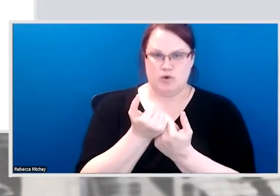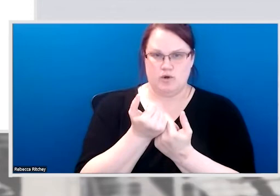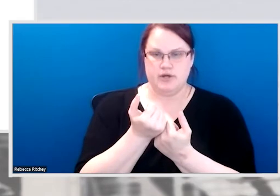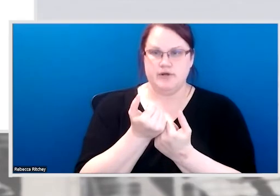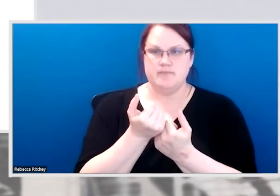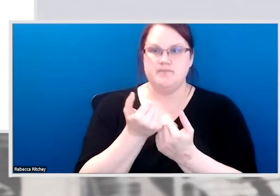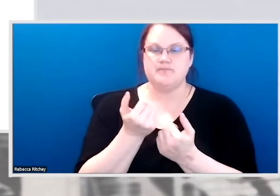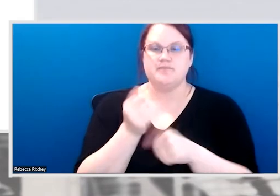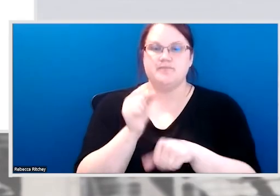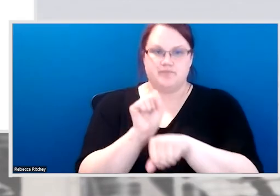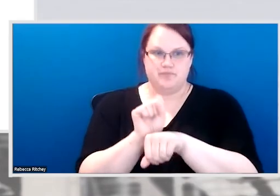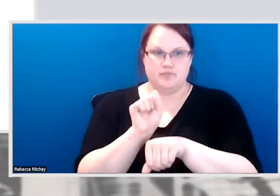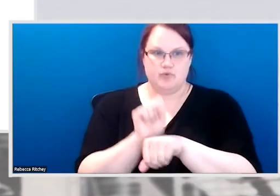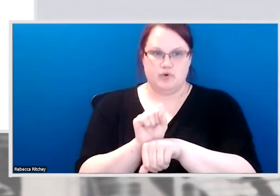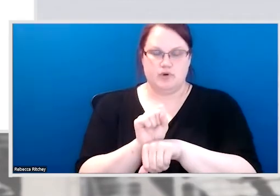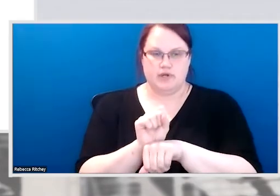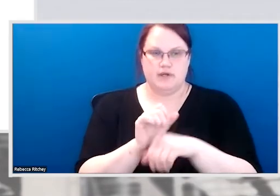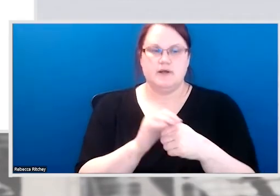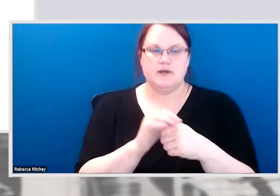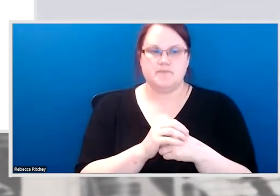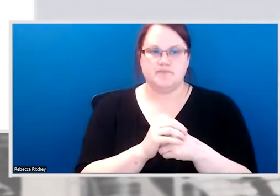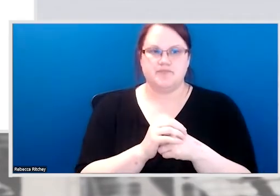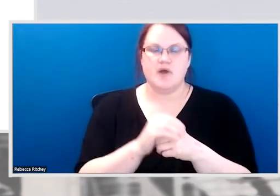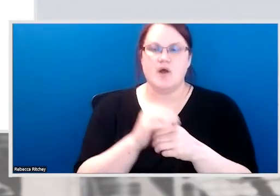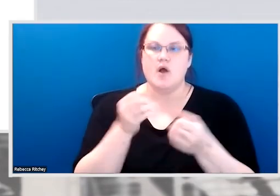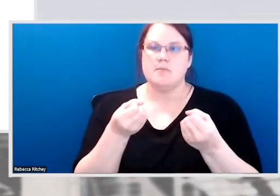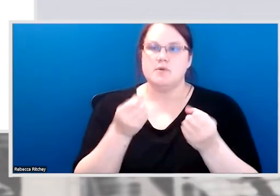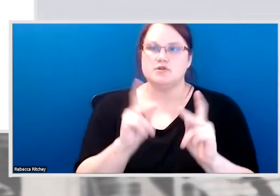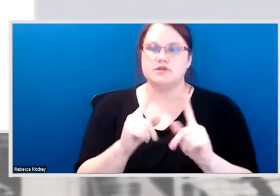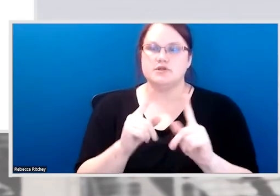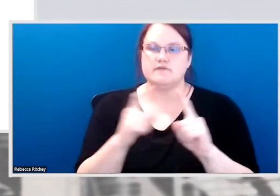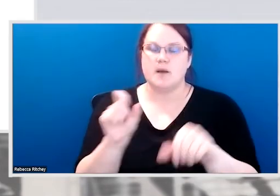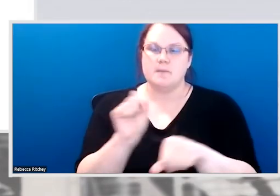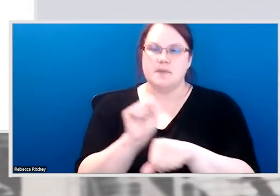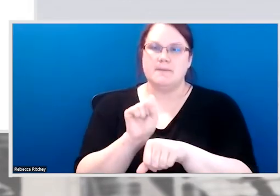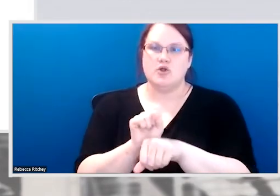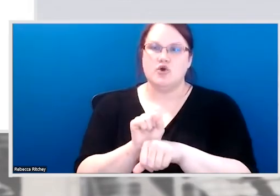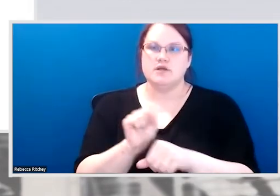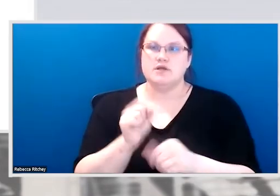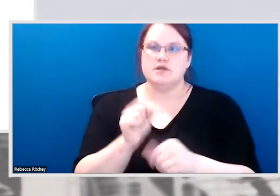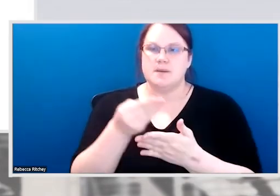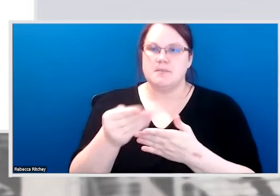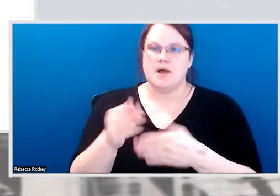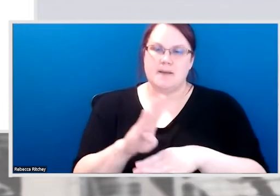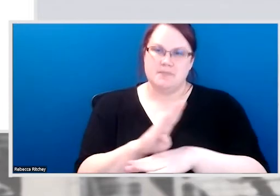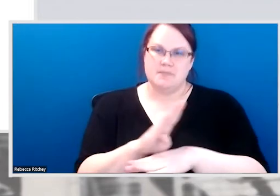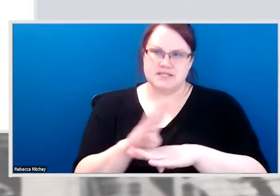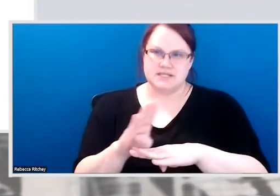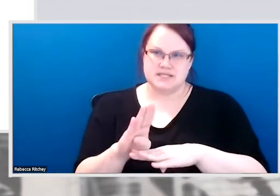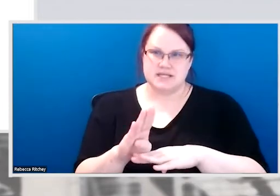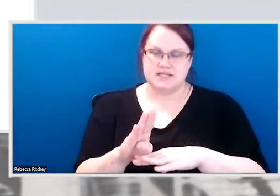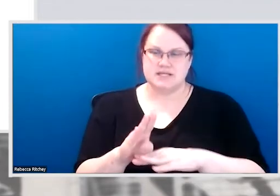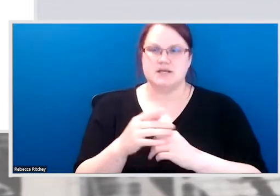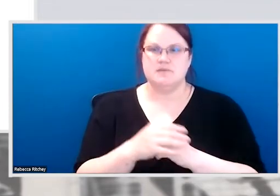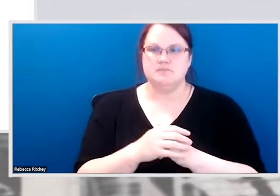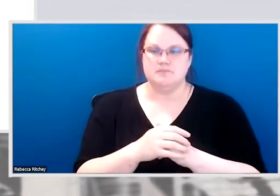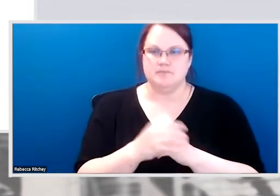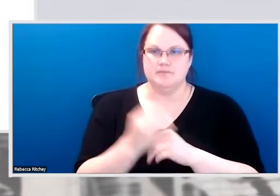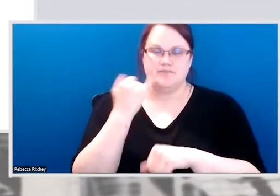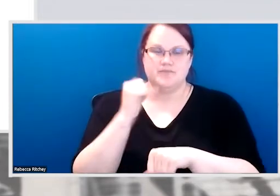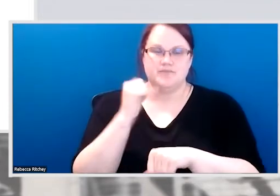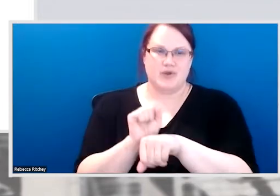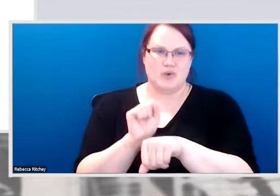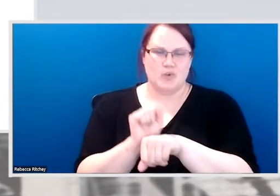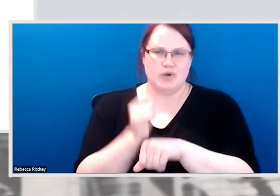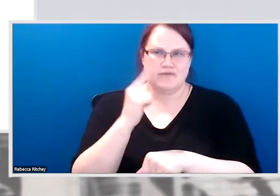support employee-owned businesses. So both the opportunities for employees to buy businesses, where they may work for business and the